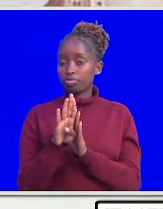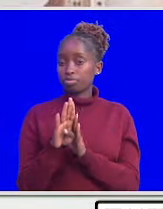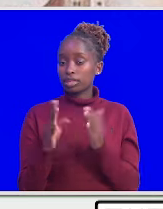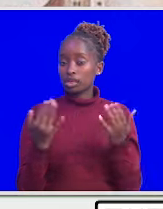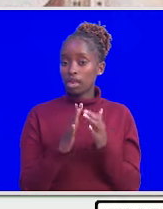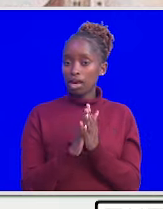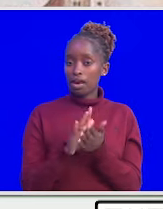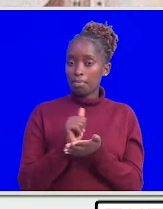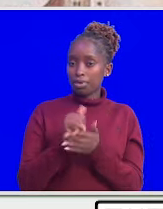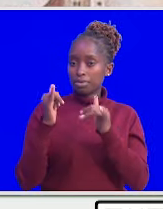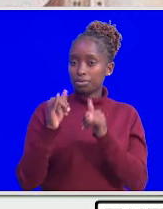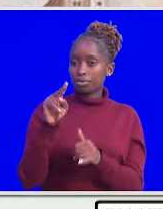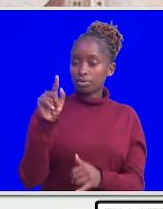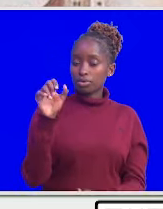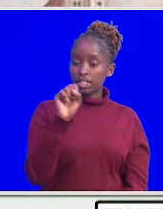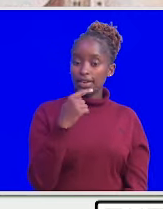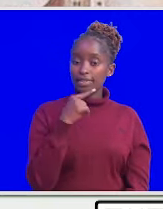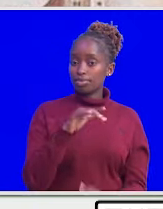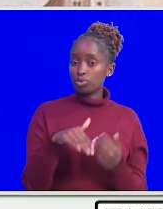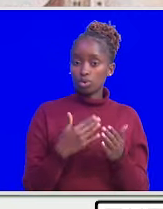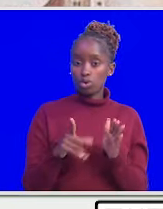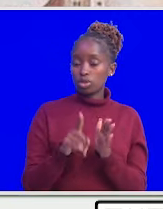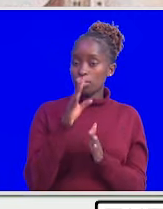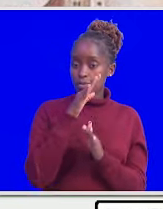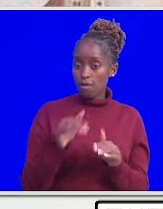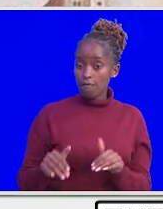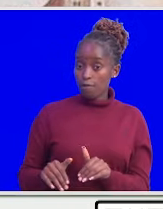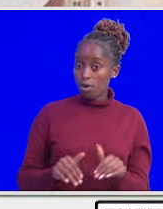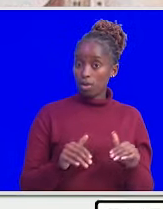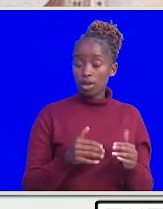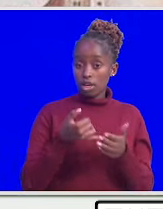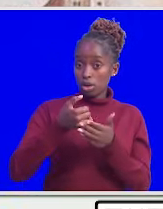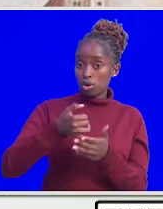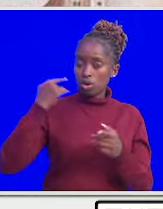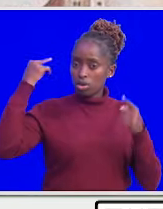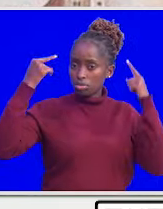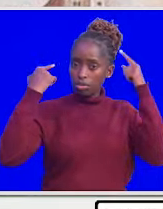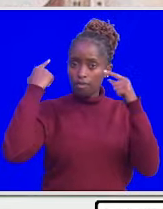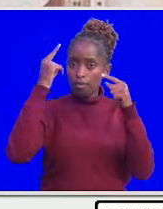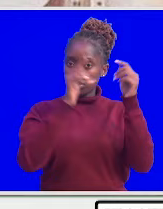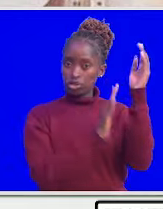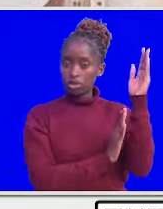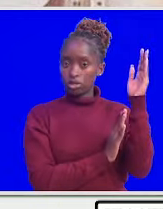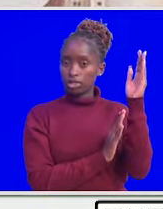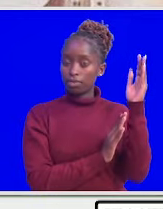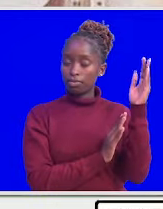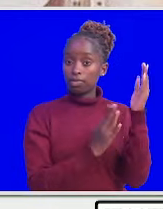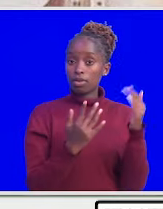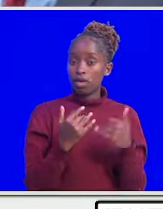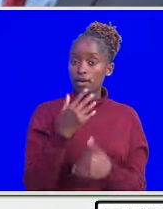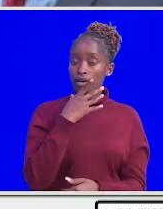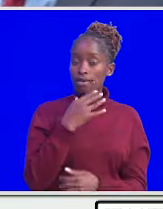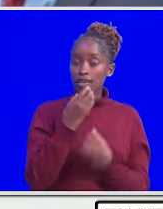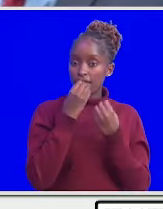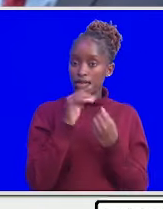Thuge clarifying that procurement laws were followed, including considerations for security. Thuge further informing